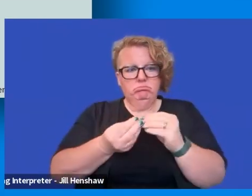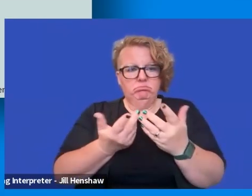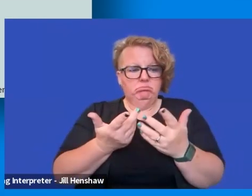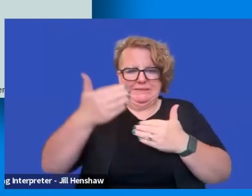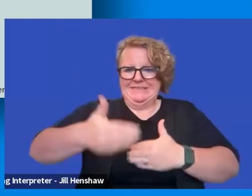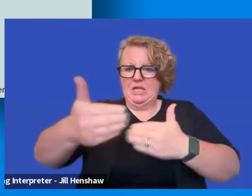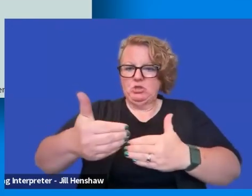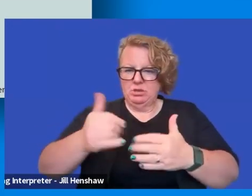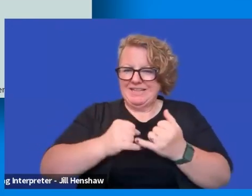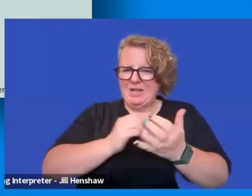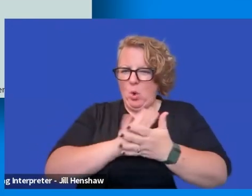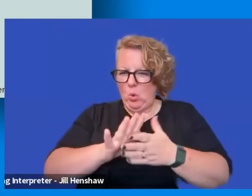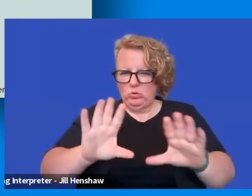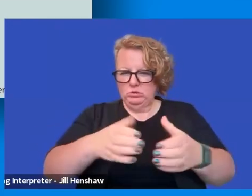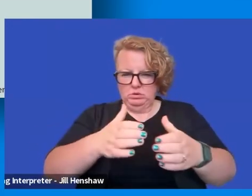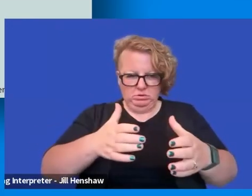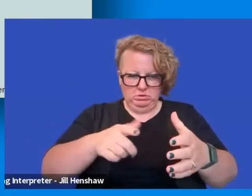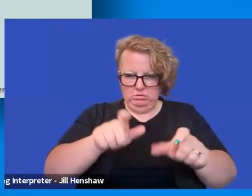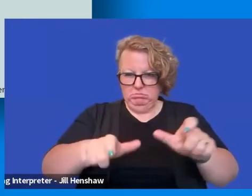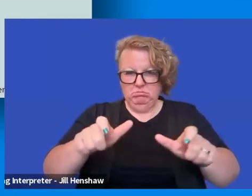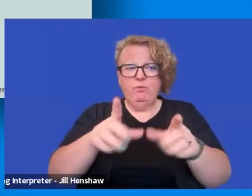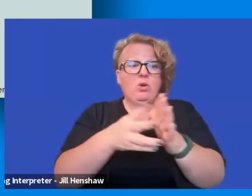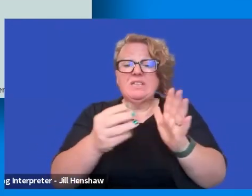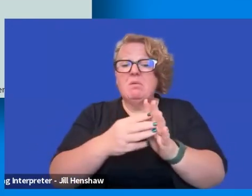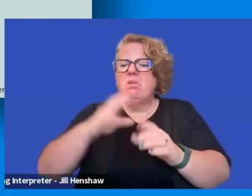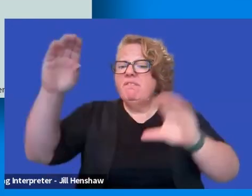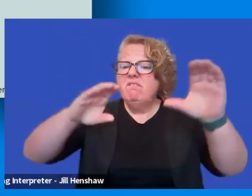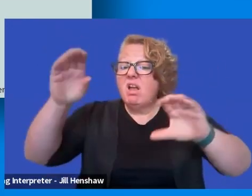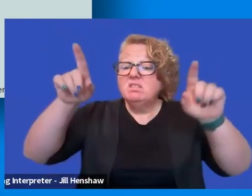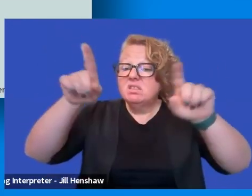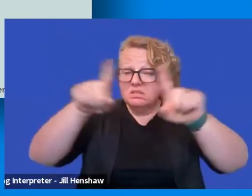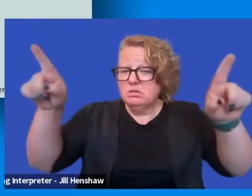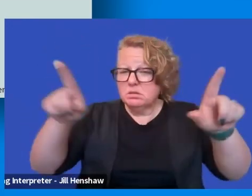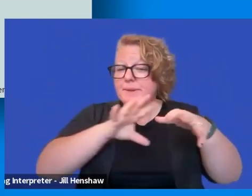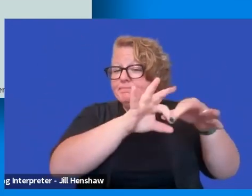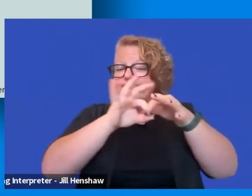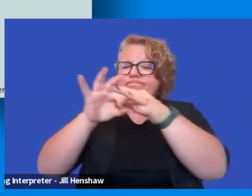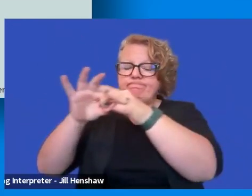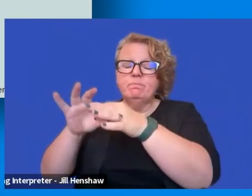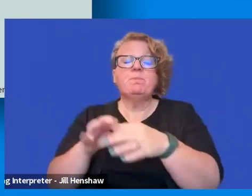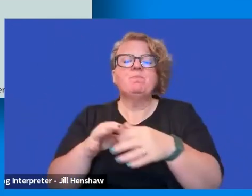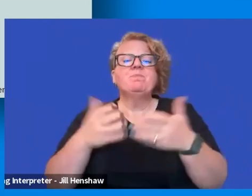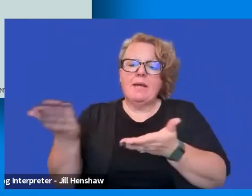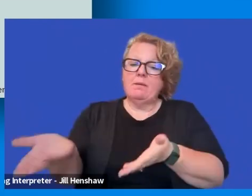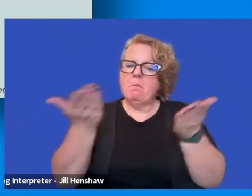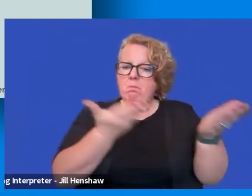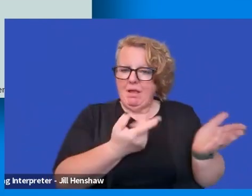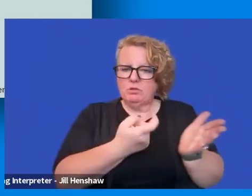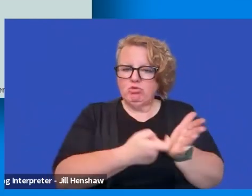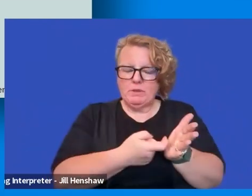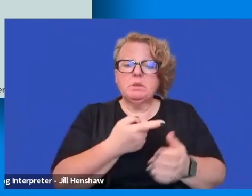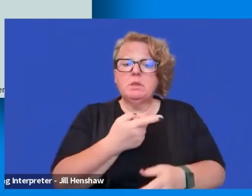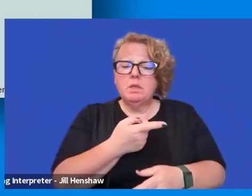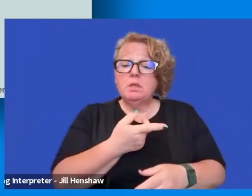were our funders, for example. So I'll now hand back over to Robert